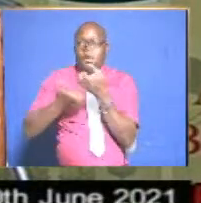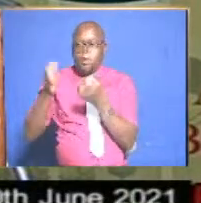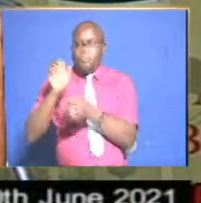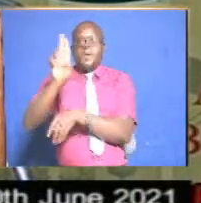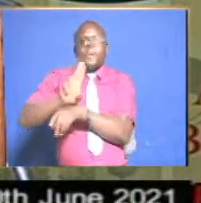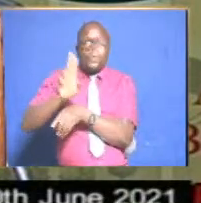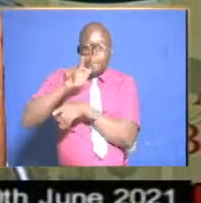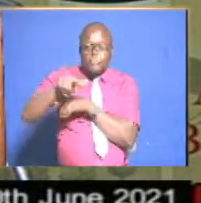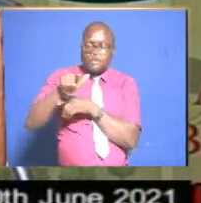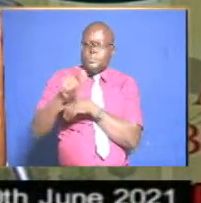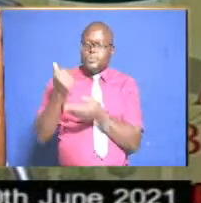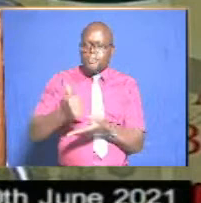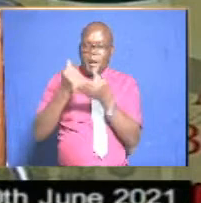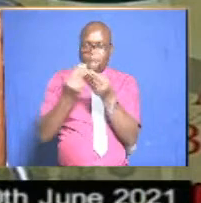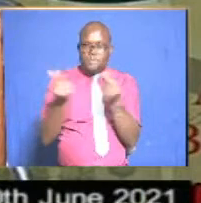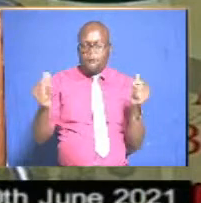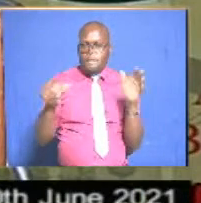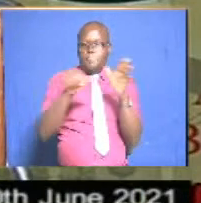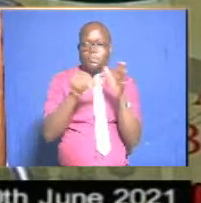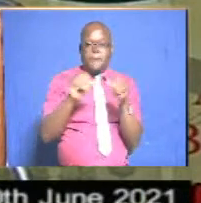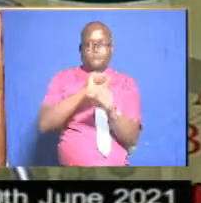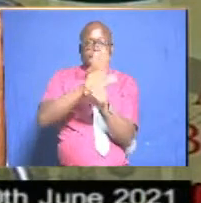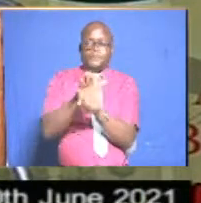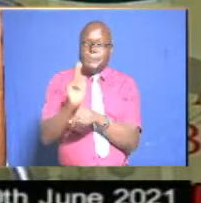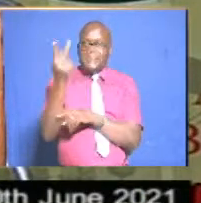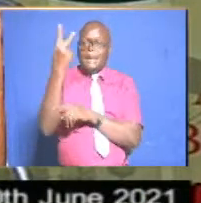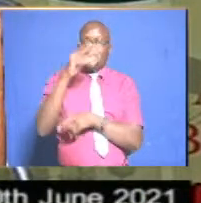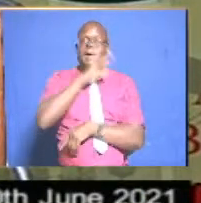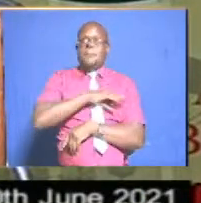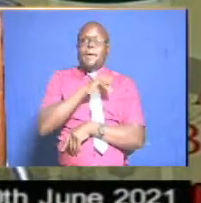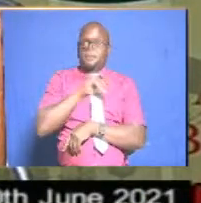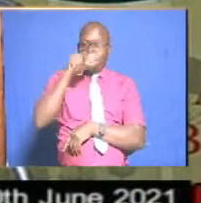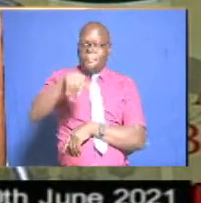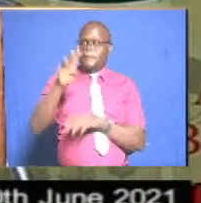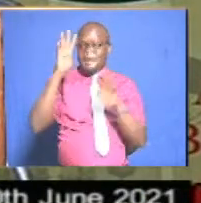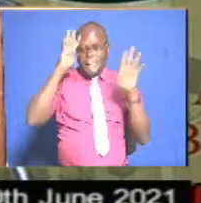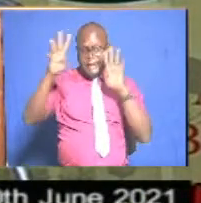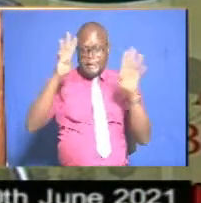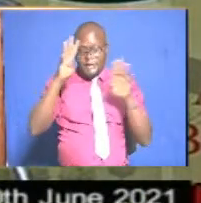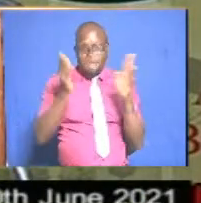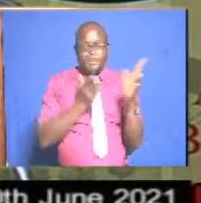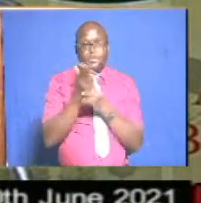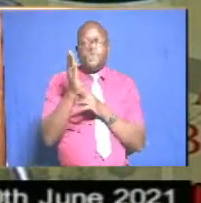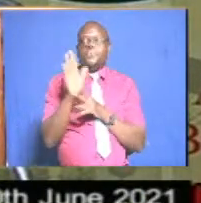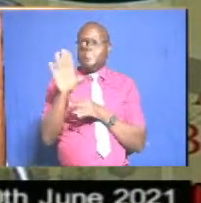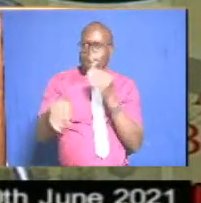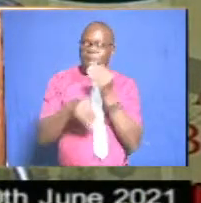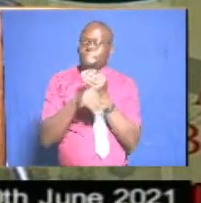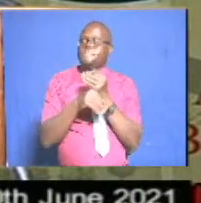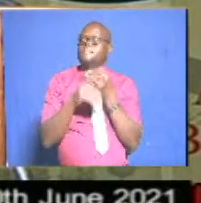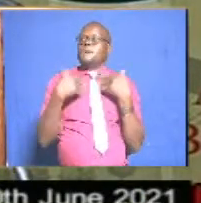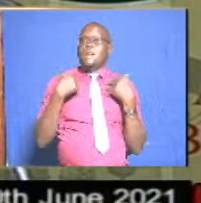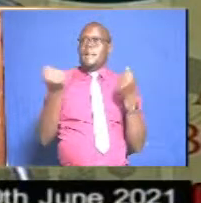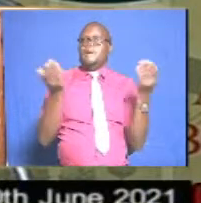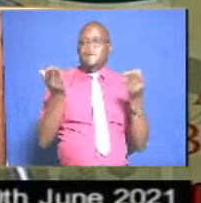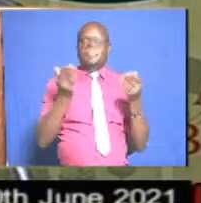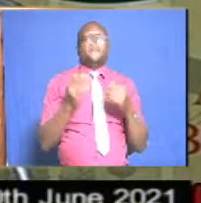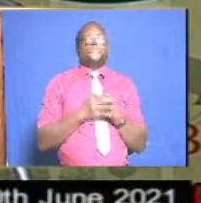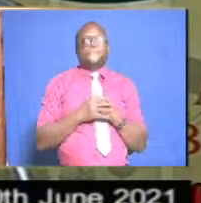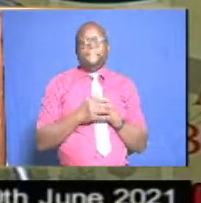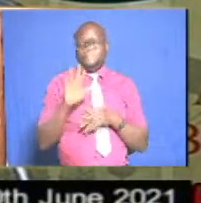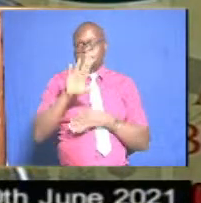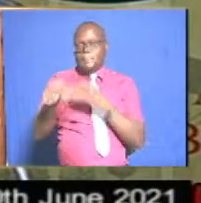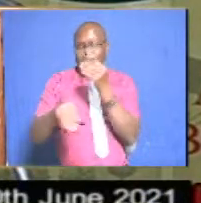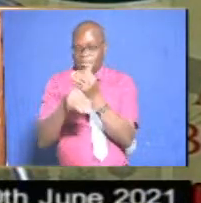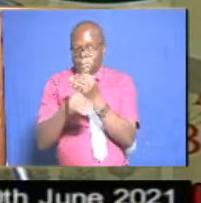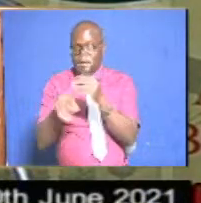in response to the COVID-19 crisis. Kenya has benefited from this initiative through expansion of health and social services. Additionally,